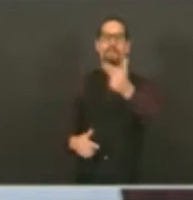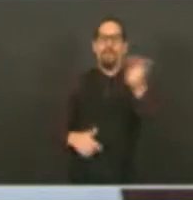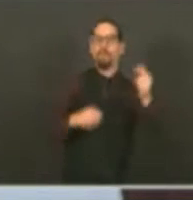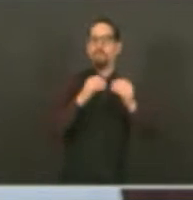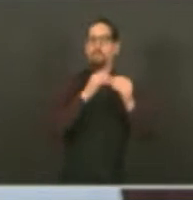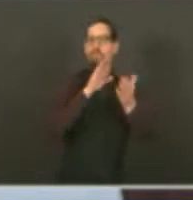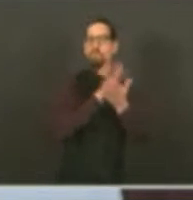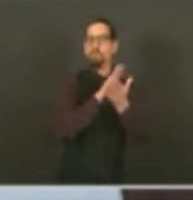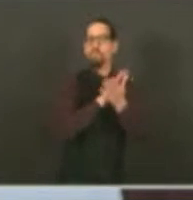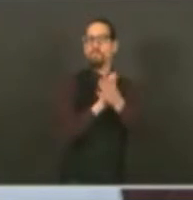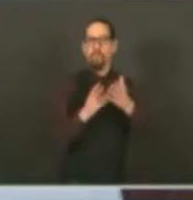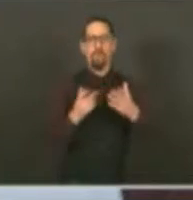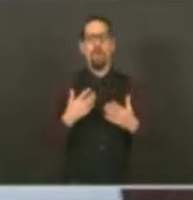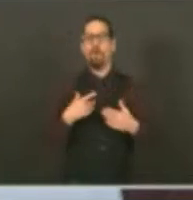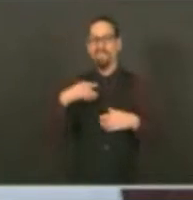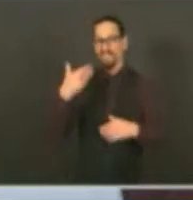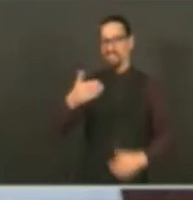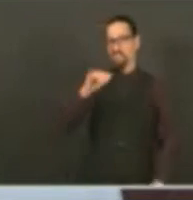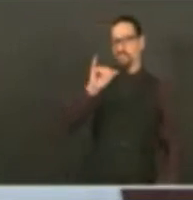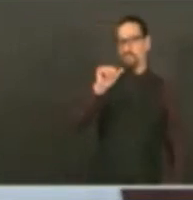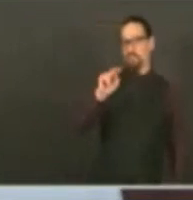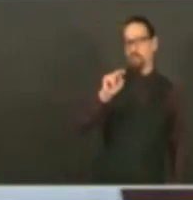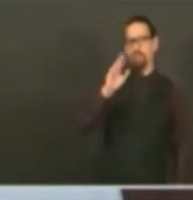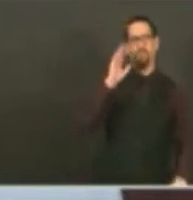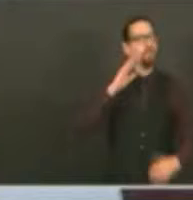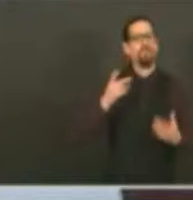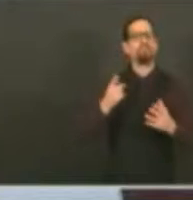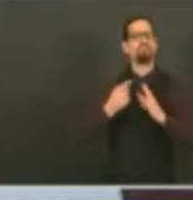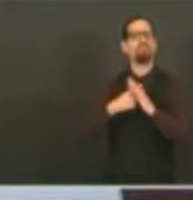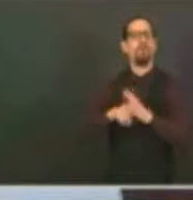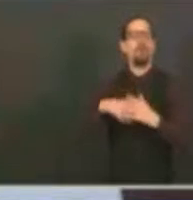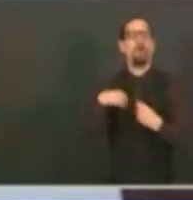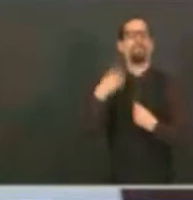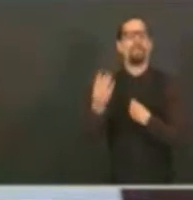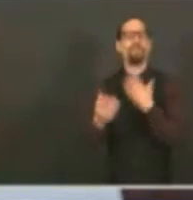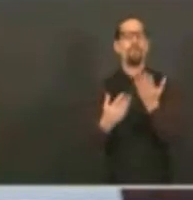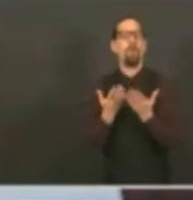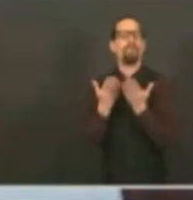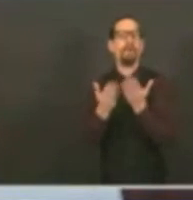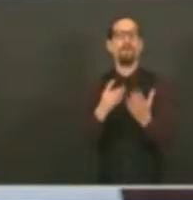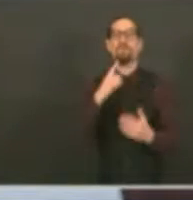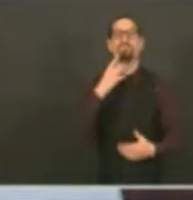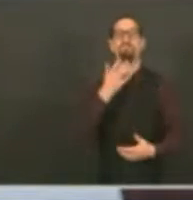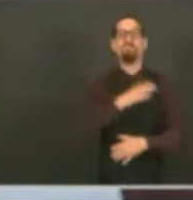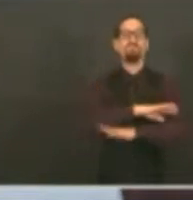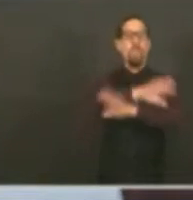on-site asymptomatic testing to any school district that wants it.